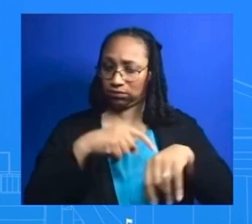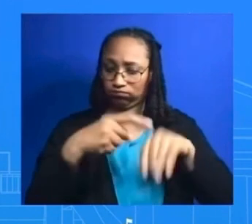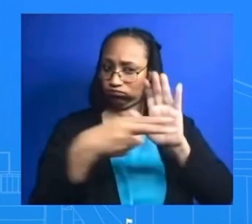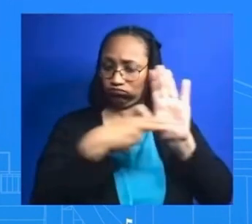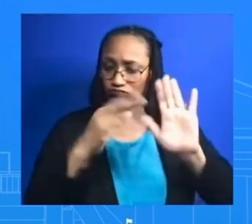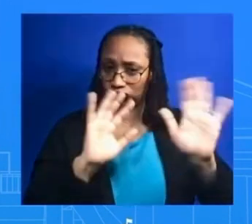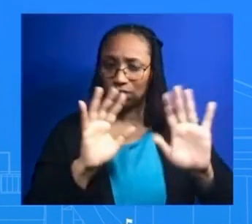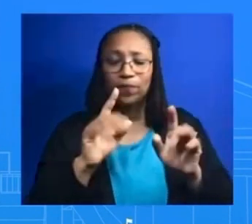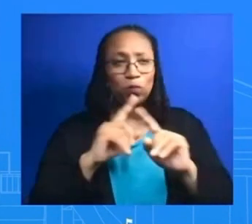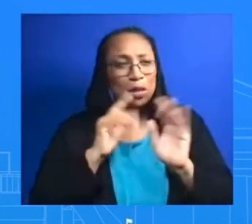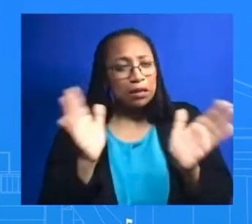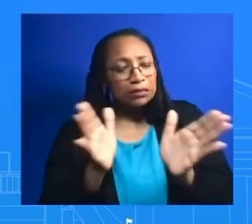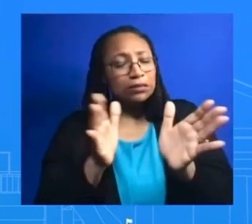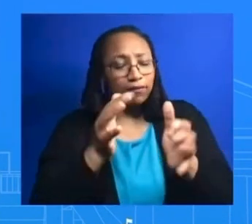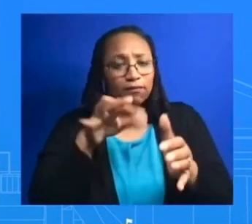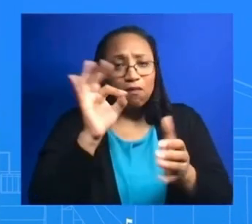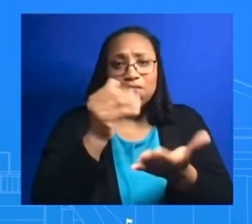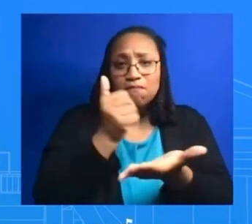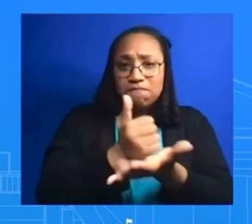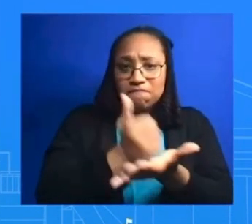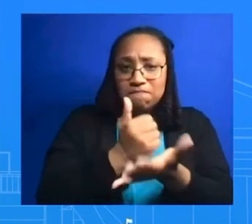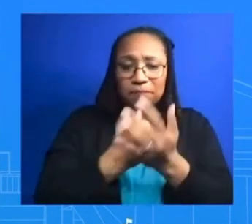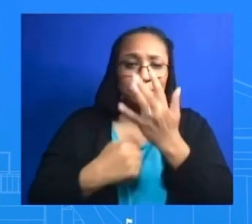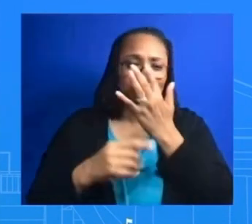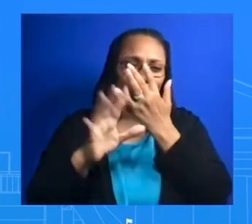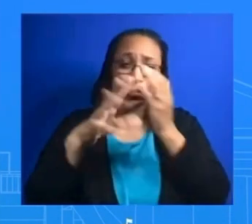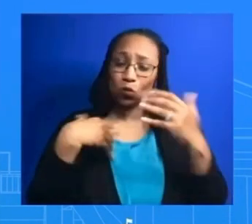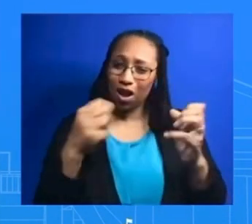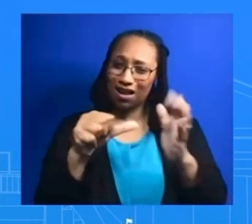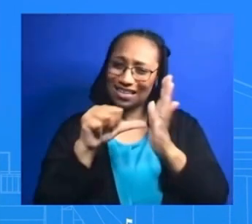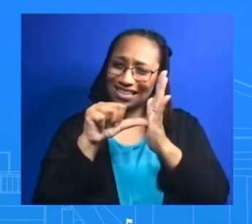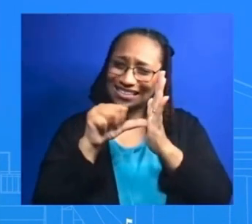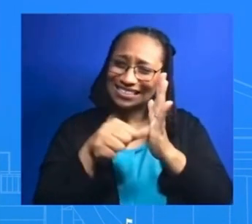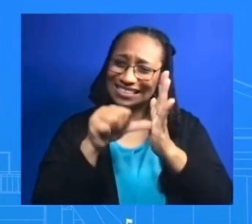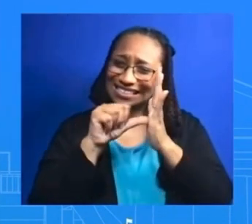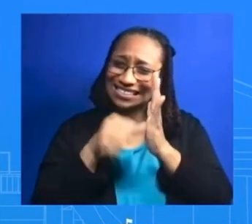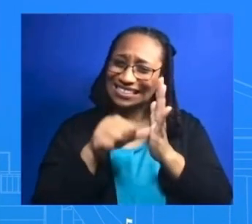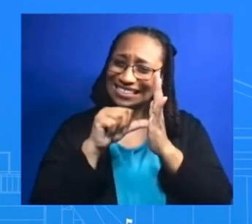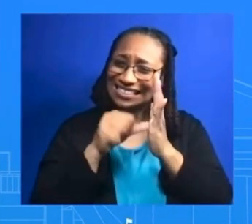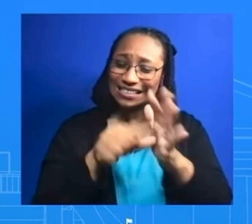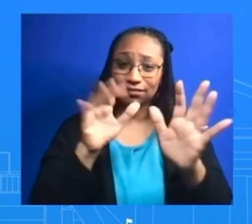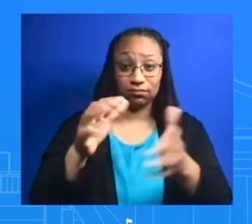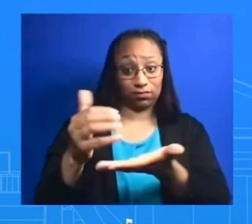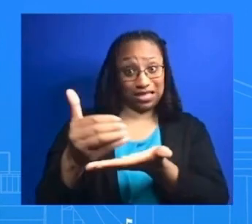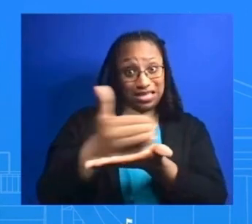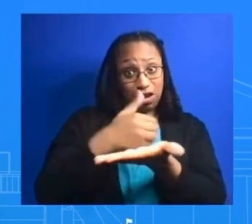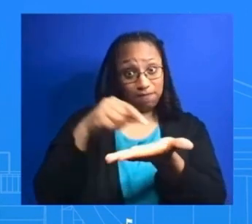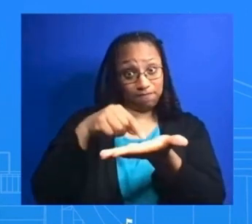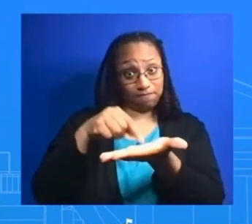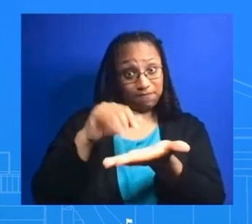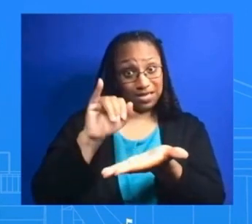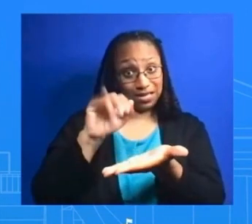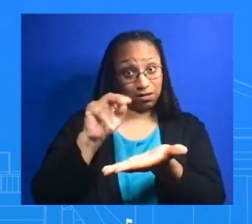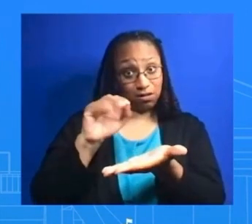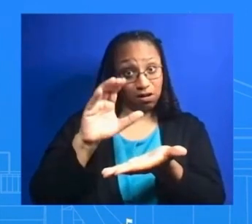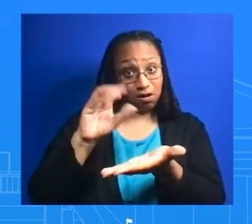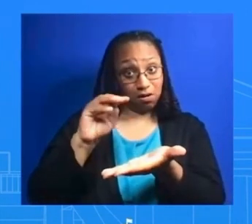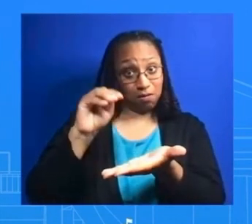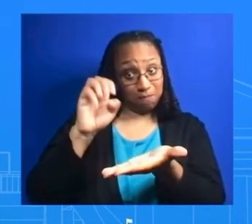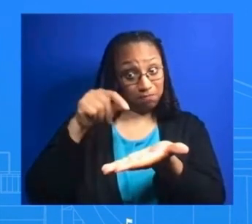this, this income-based repayment plan that we're rolling out today that was finalized is a huge deal. It is going to save the typical